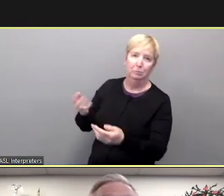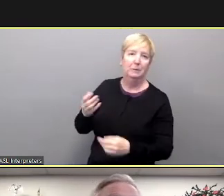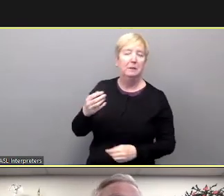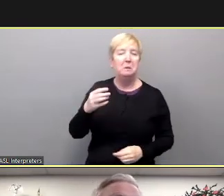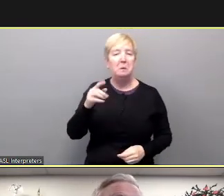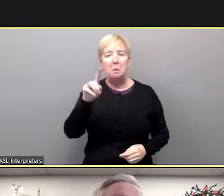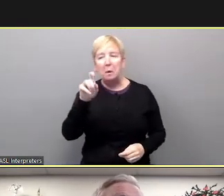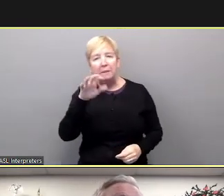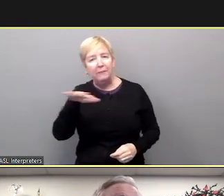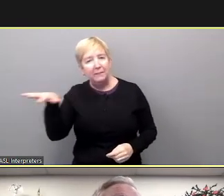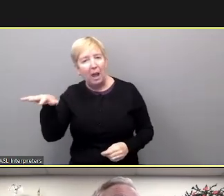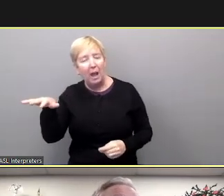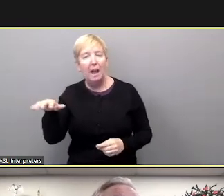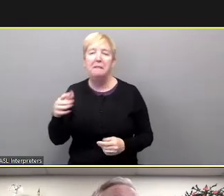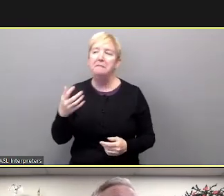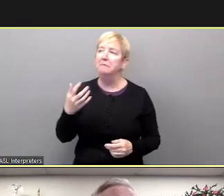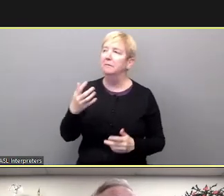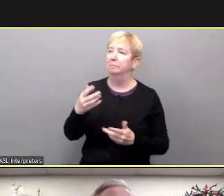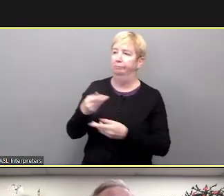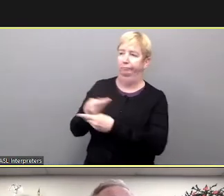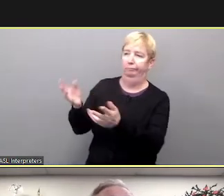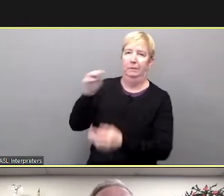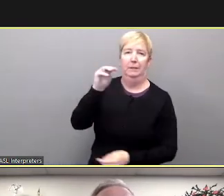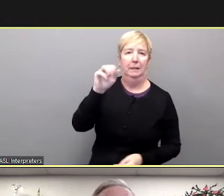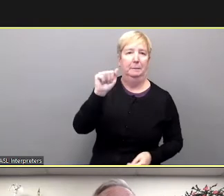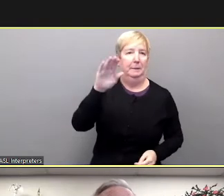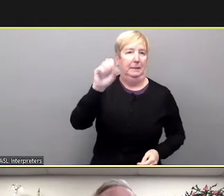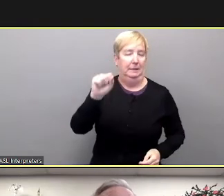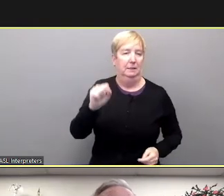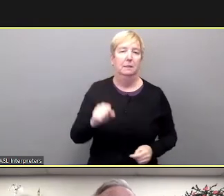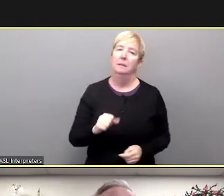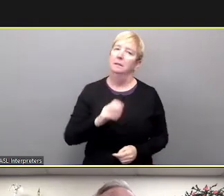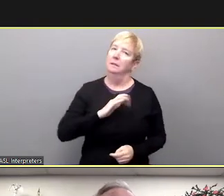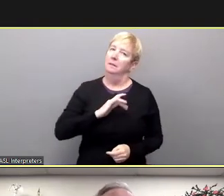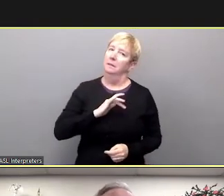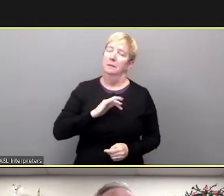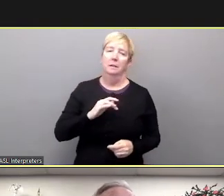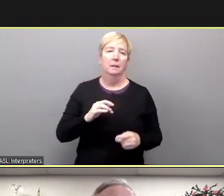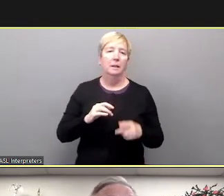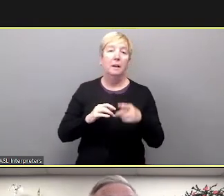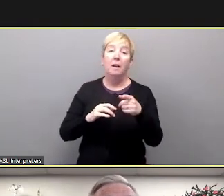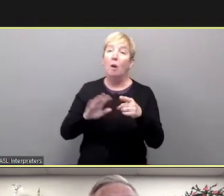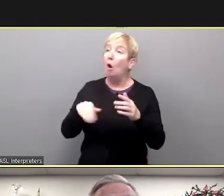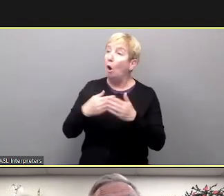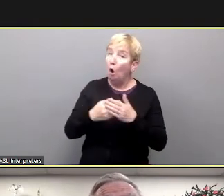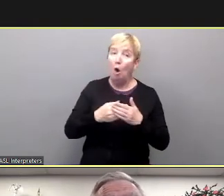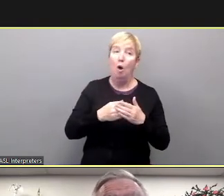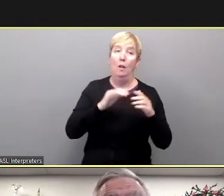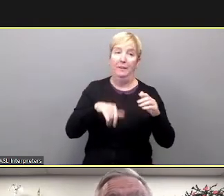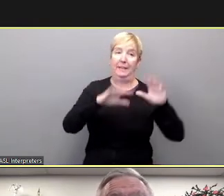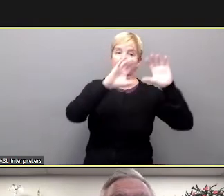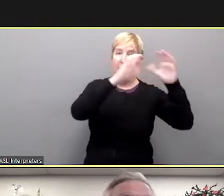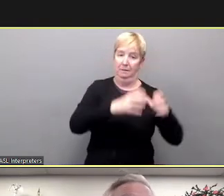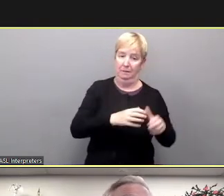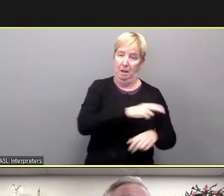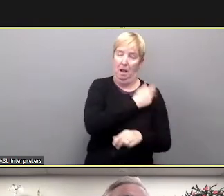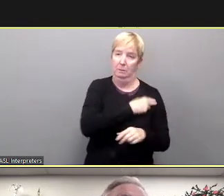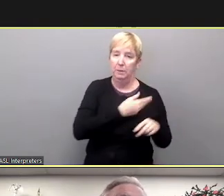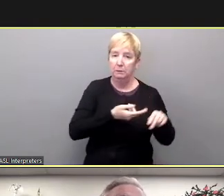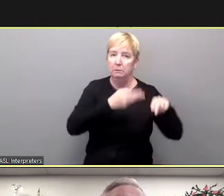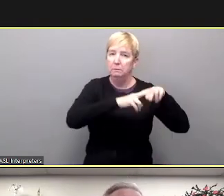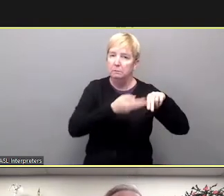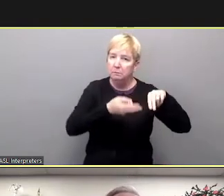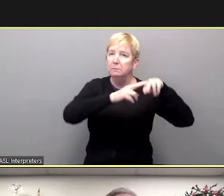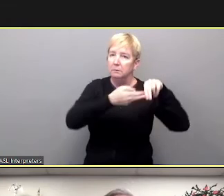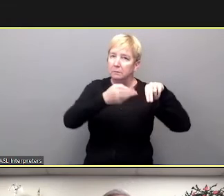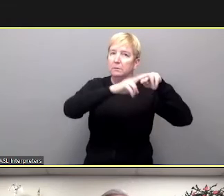hundreds, 155. Every one of these groups is higher than they've been before, and each time, for every one of